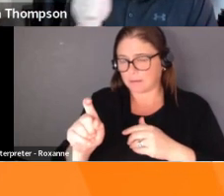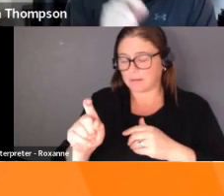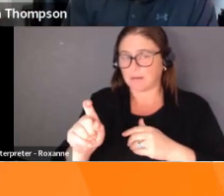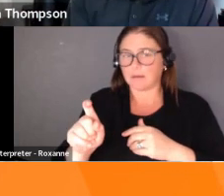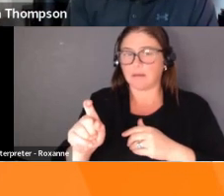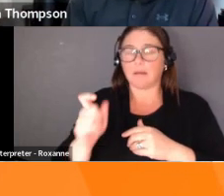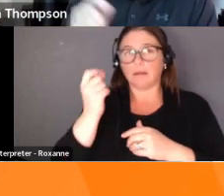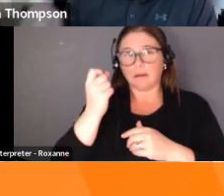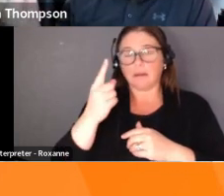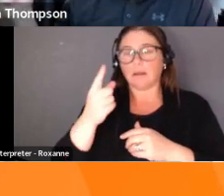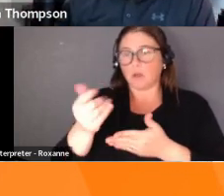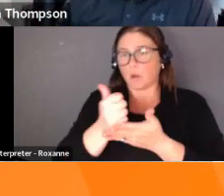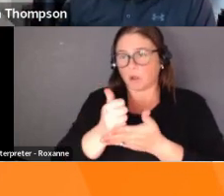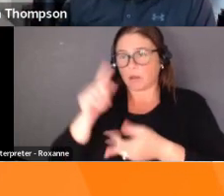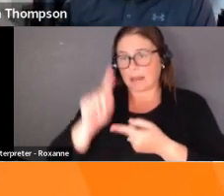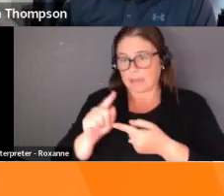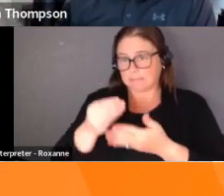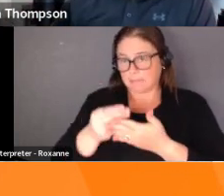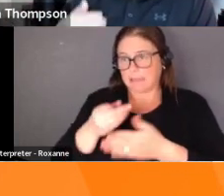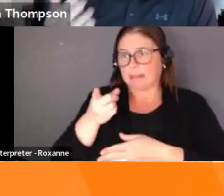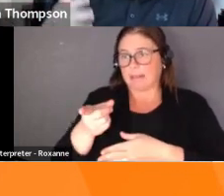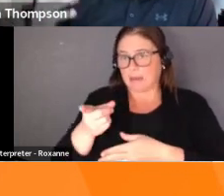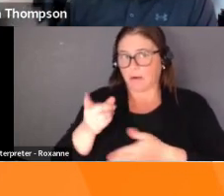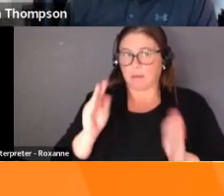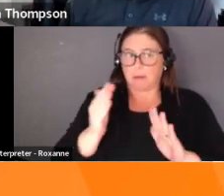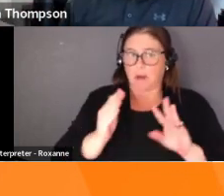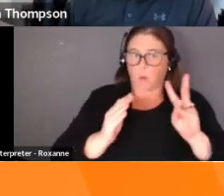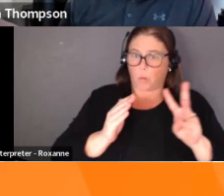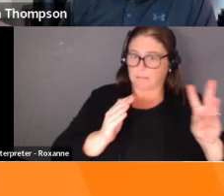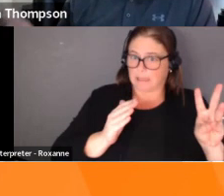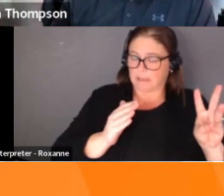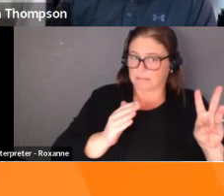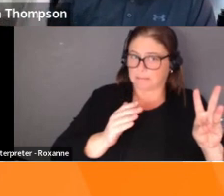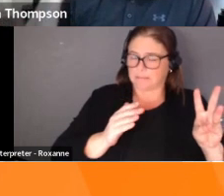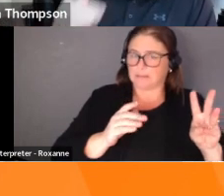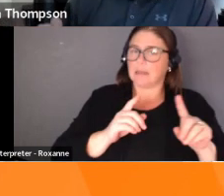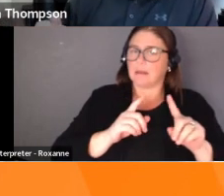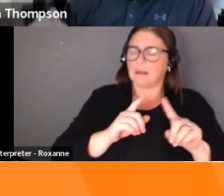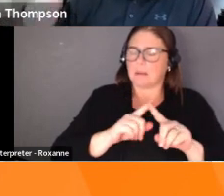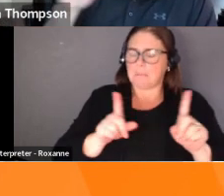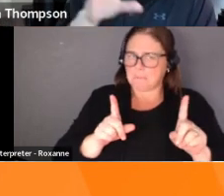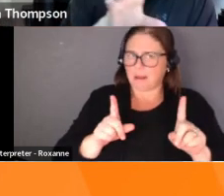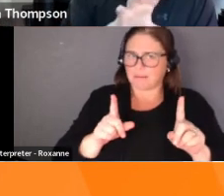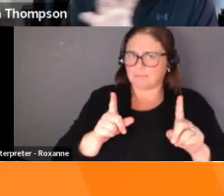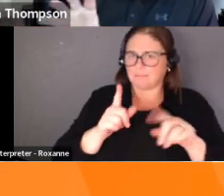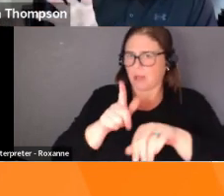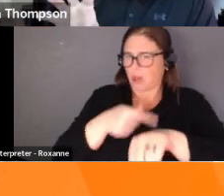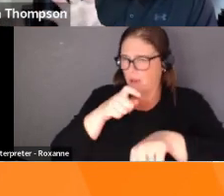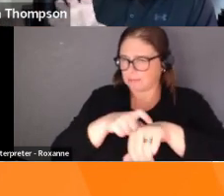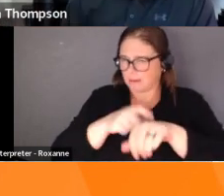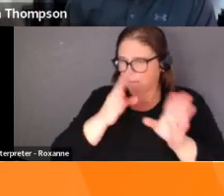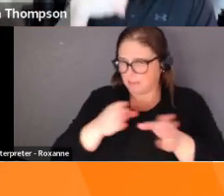you sell it through Amazon than you would your website, but we want to play the long game. We want them to come in. If they're already a fan